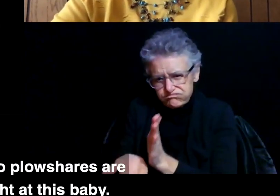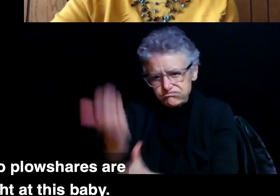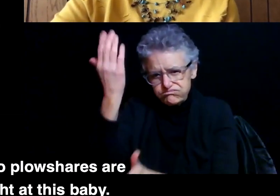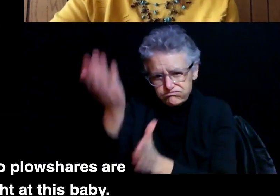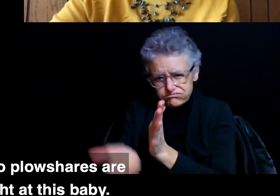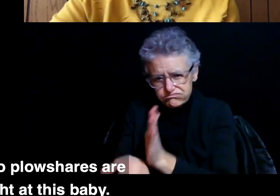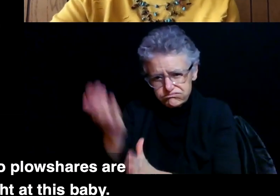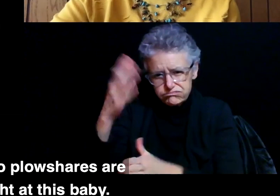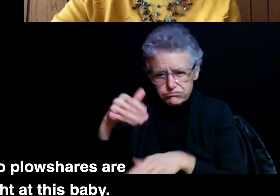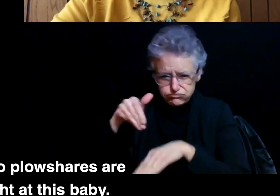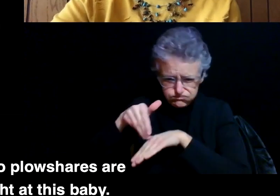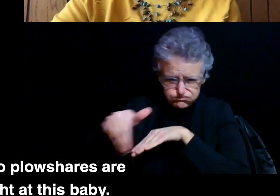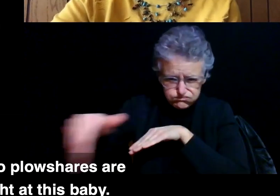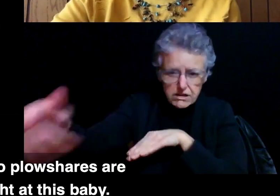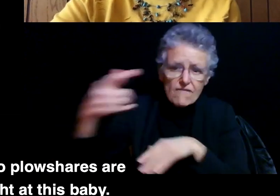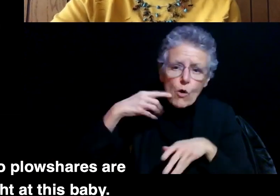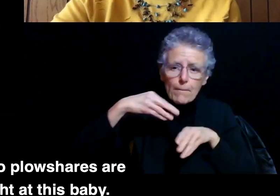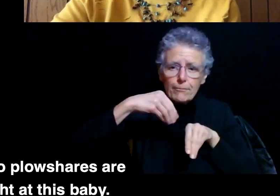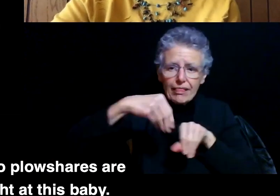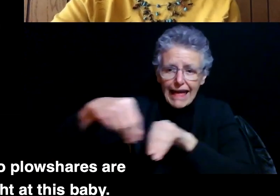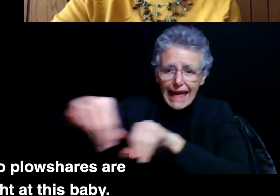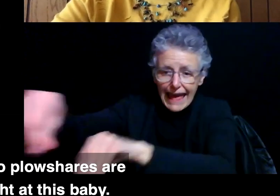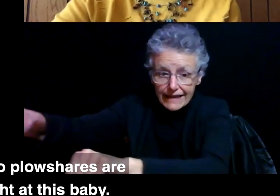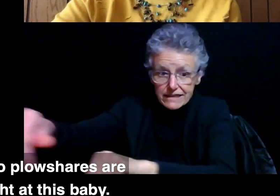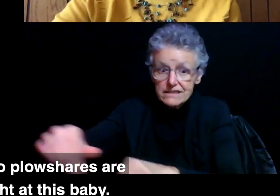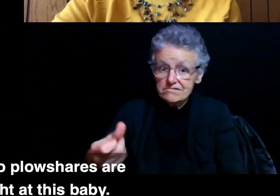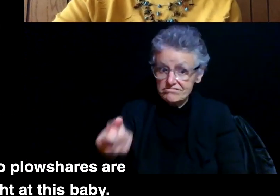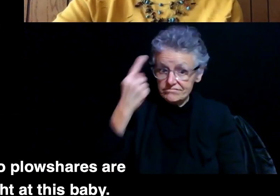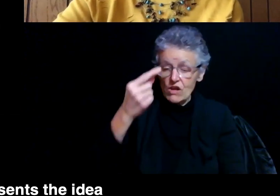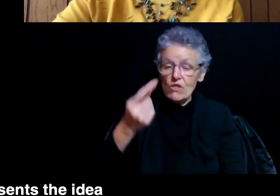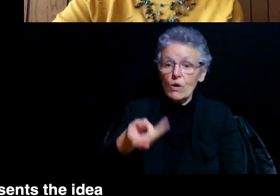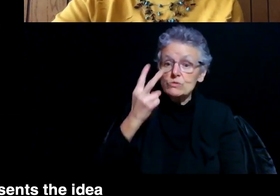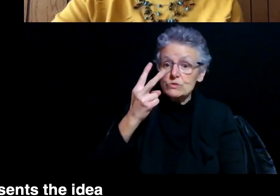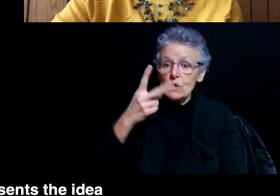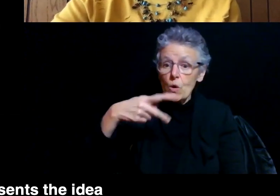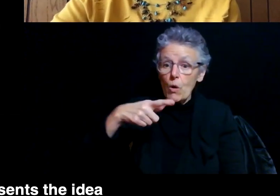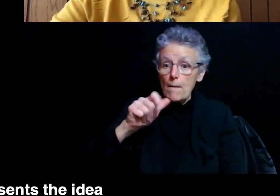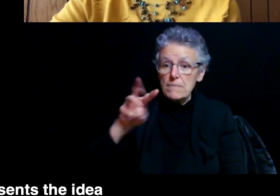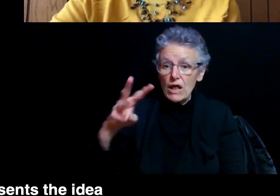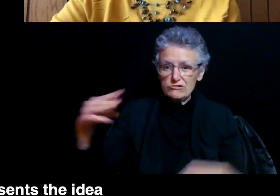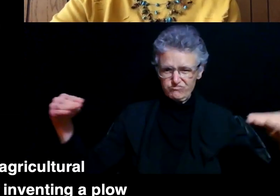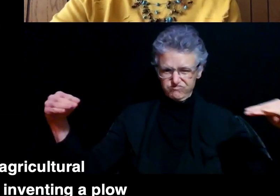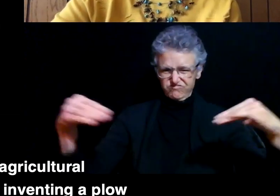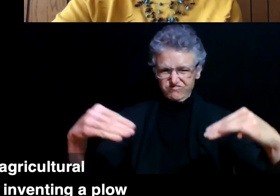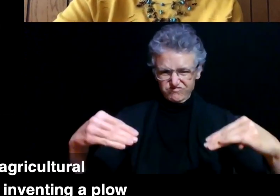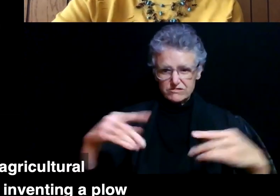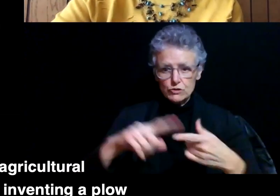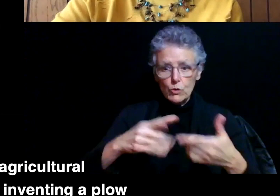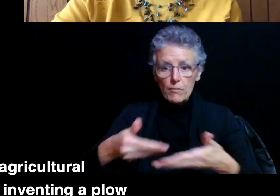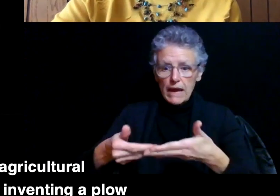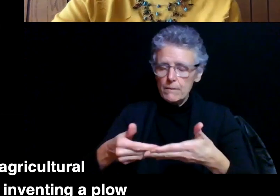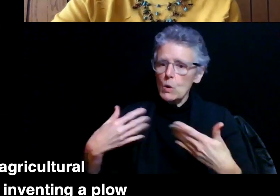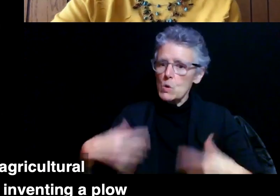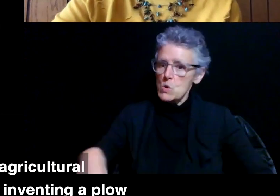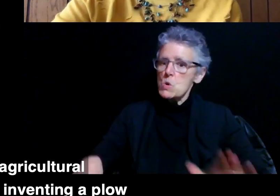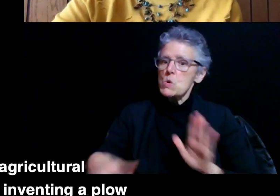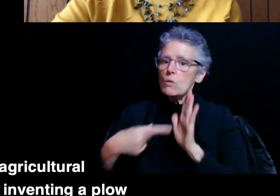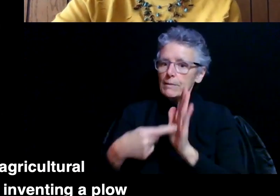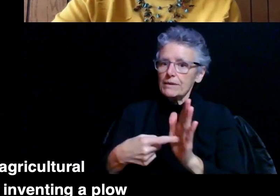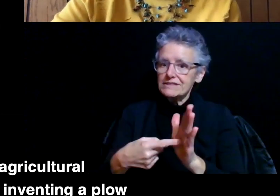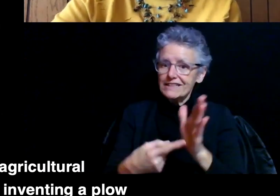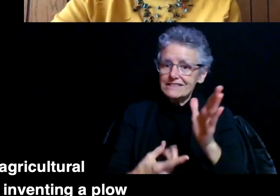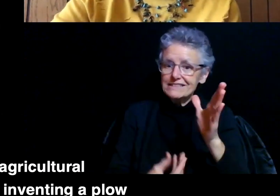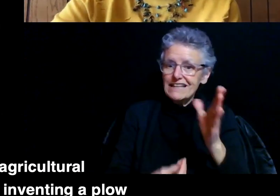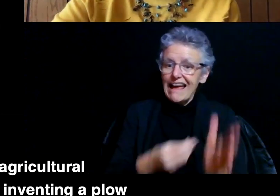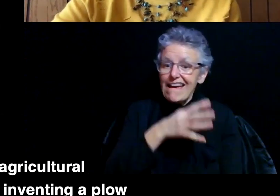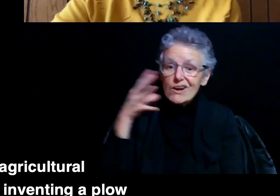planting. And those two plowshares are pointing right at this baby. So it represents the idea that the agricultural technology of